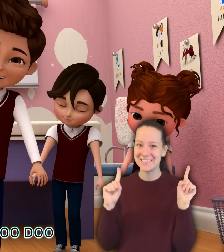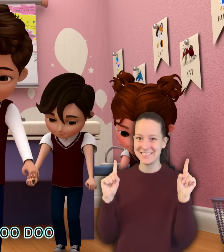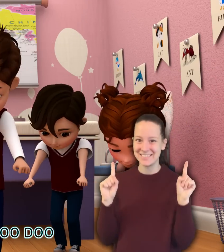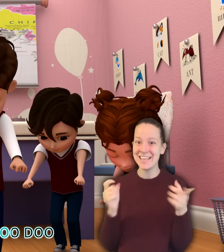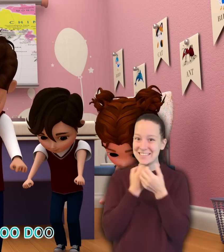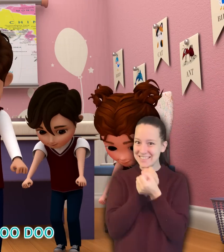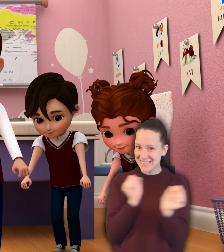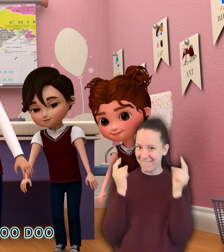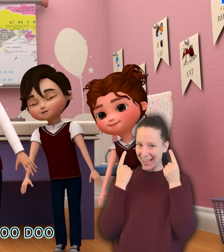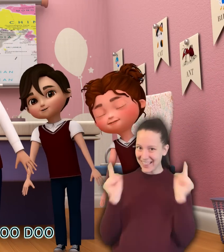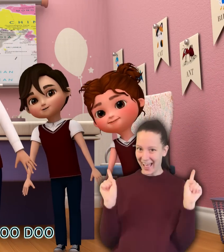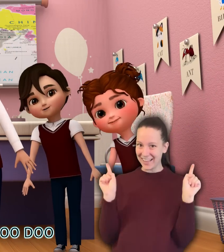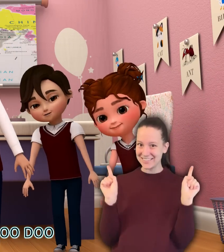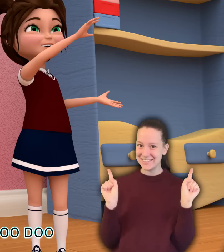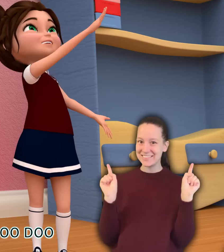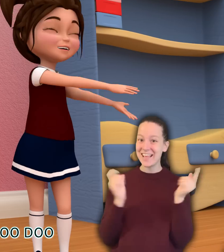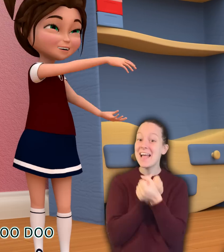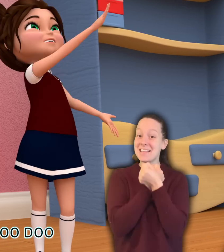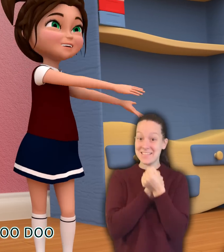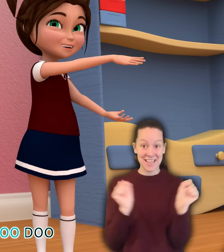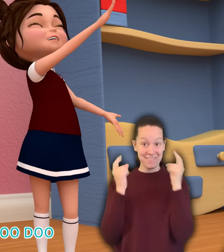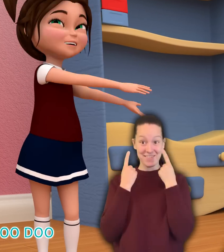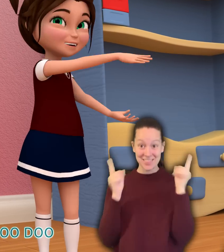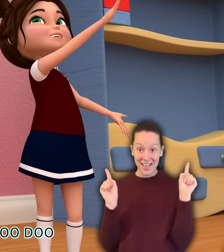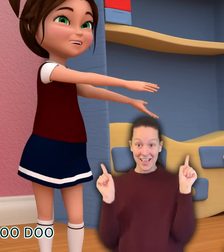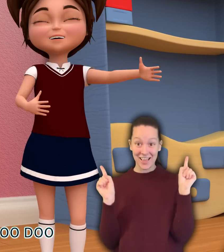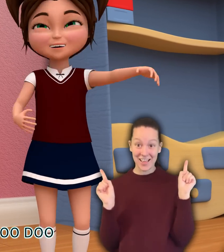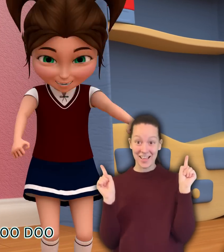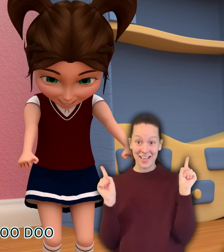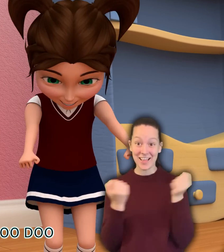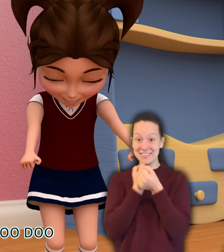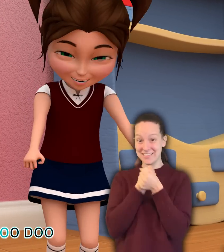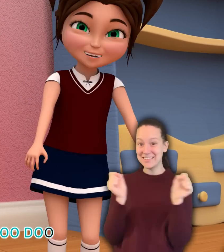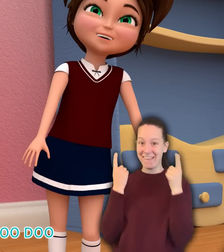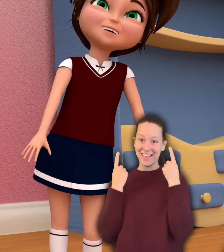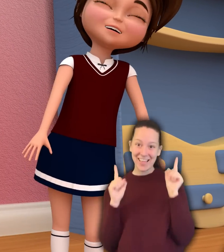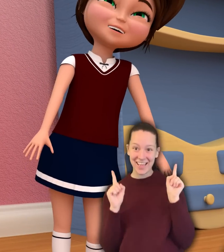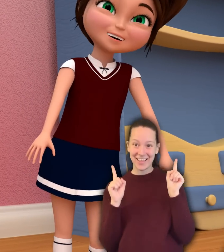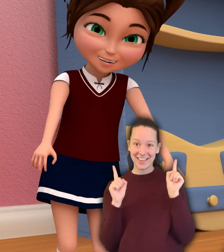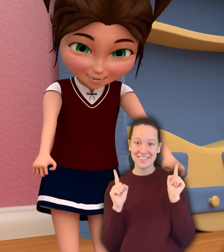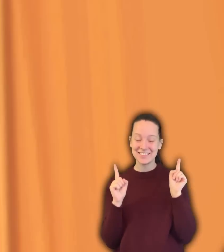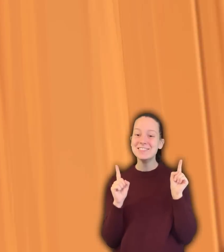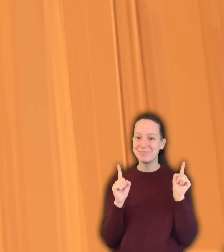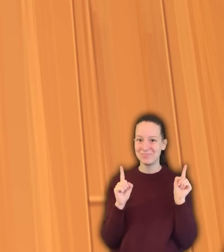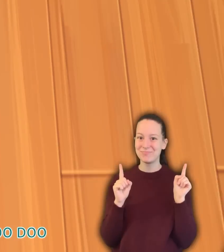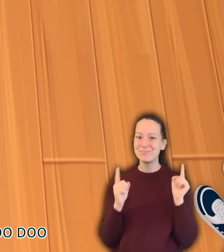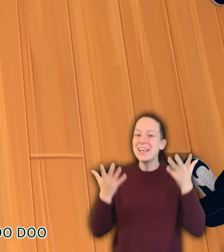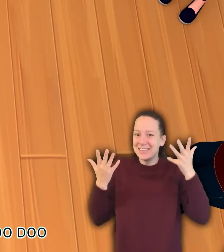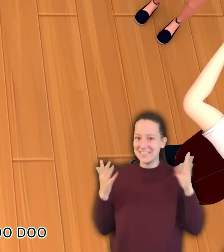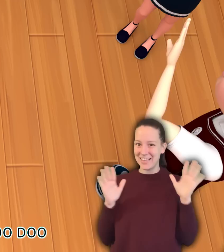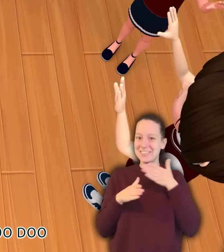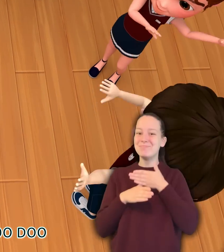last do do do safe out last do do do do safe out last do do do do do safe out last